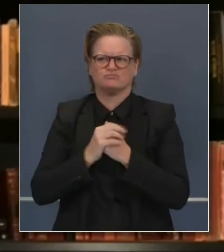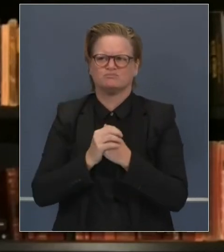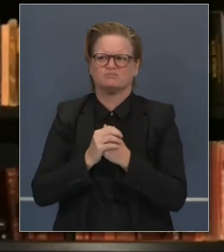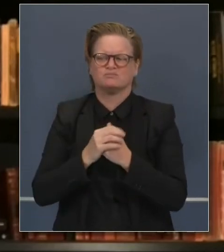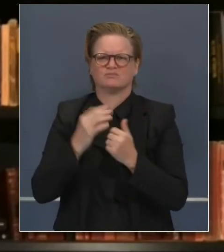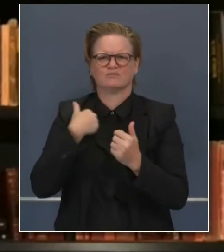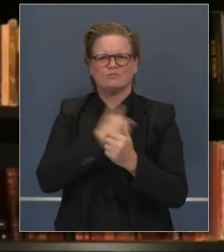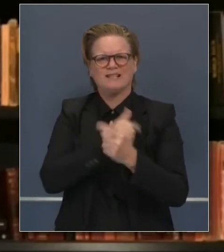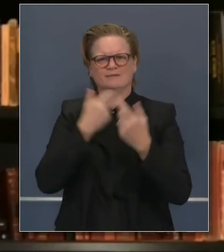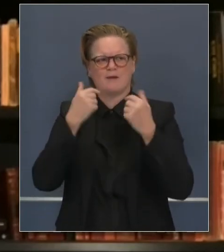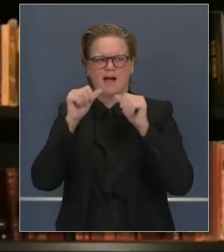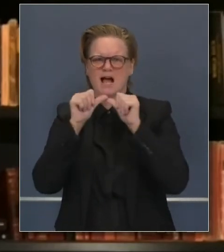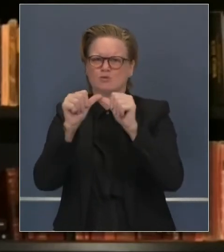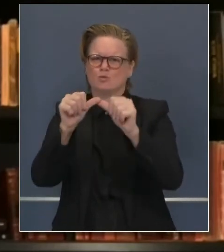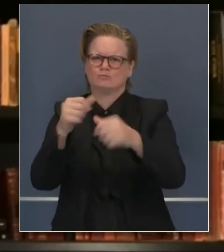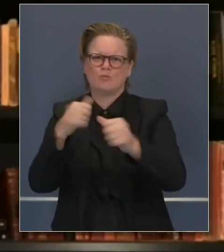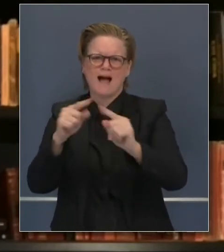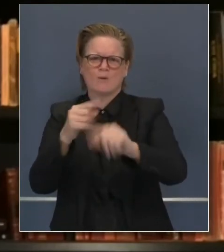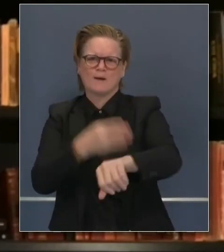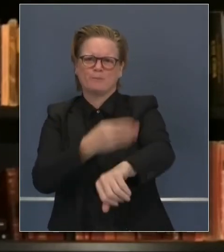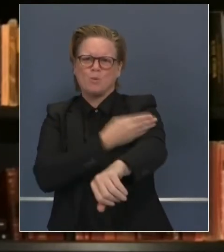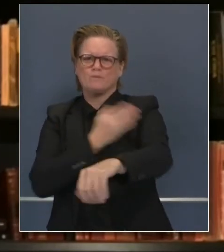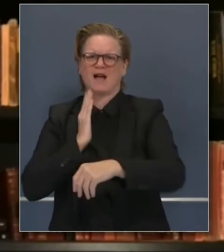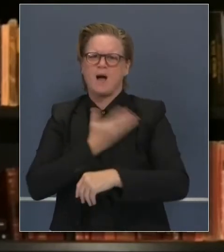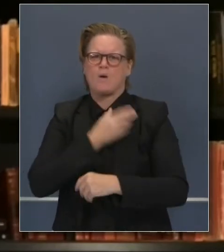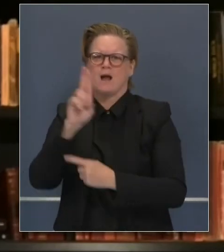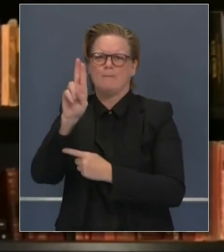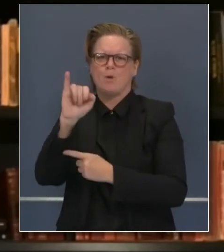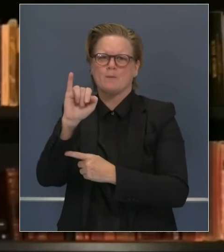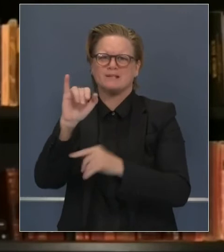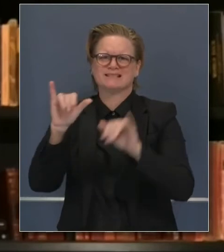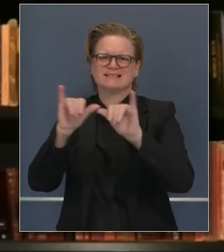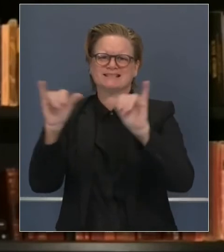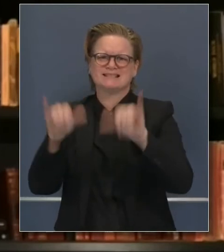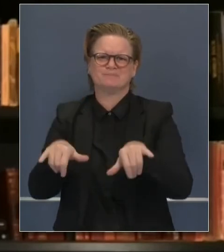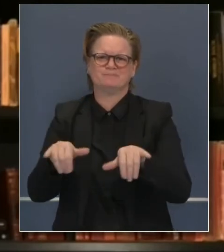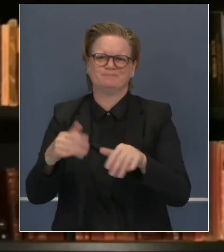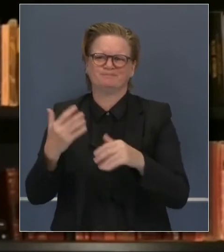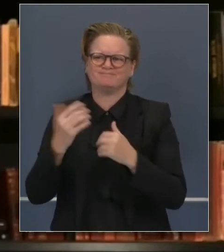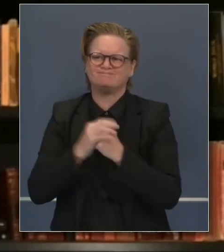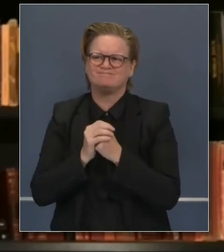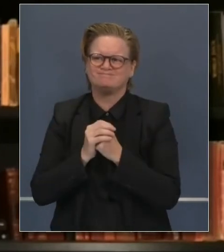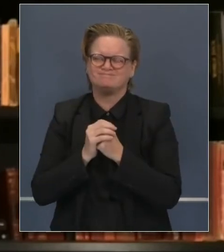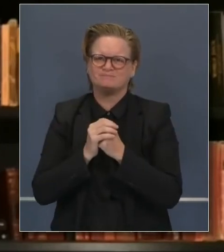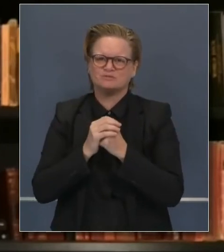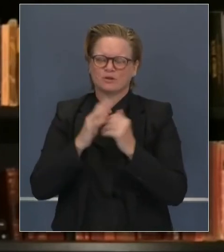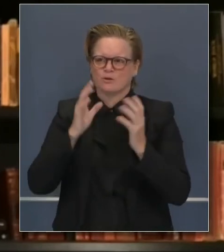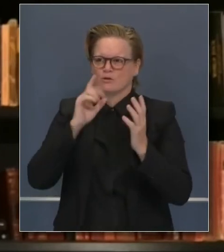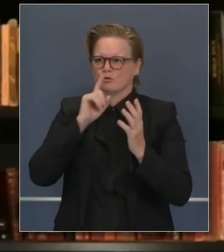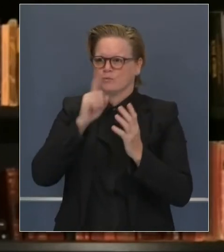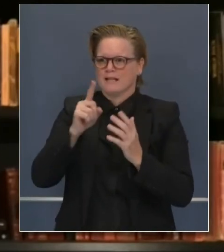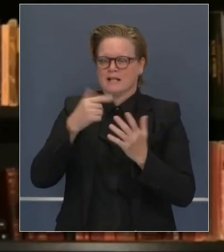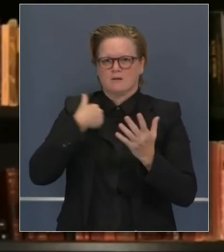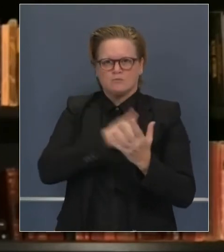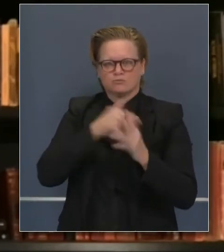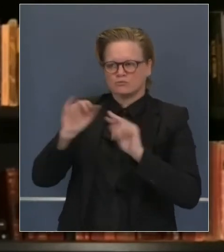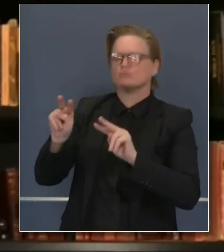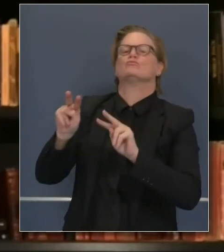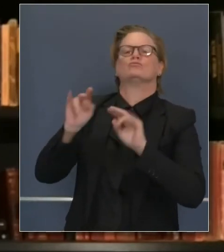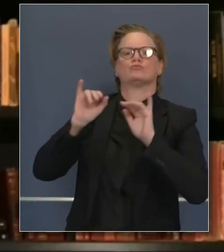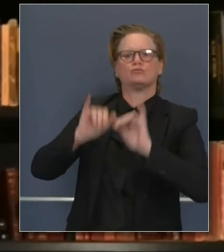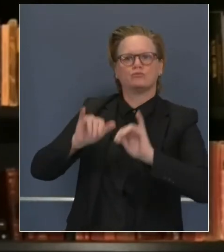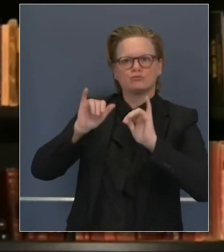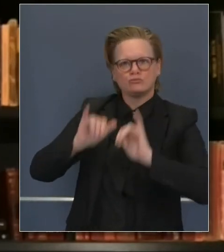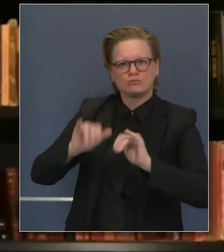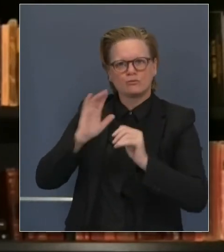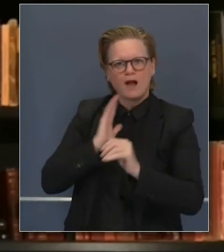for the magnitude of a pandemic, and that is a lesson learned, and we are actively pursuing those longer term strategies.